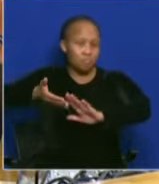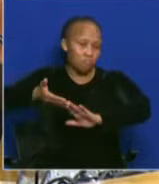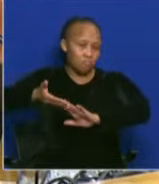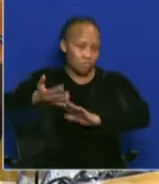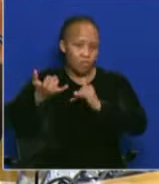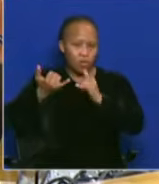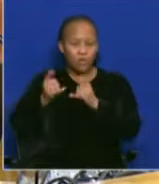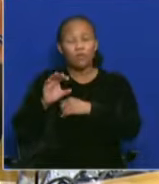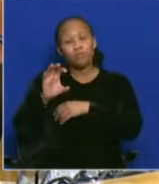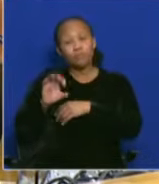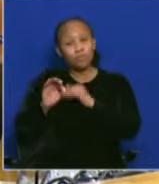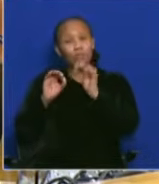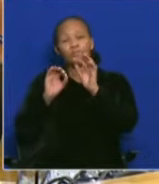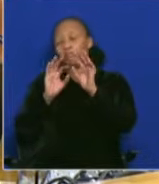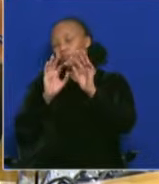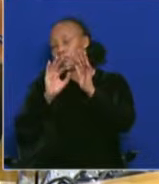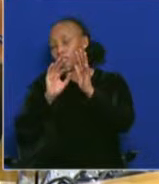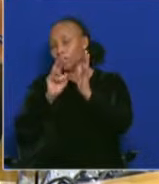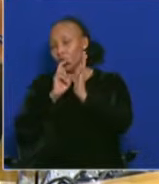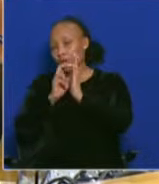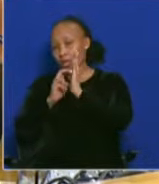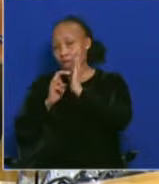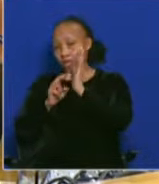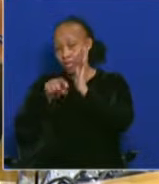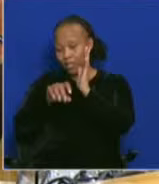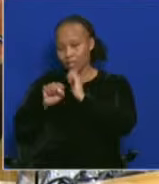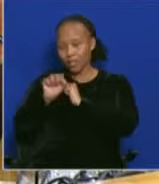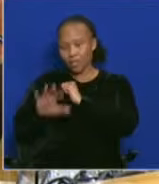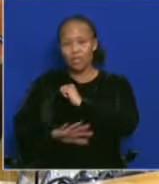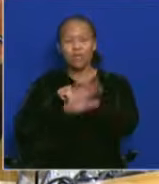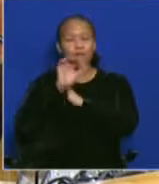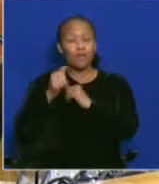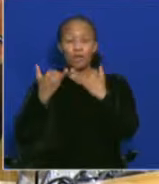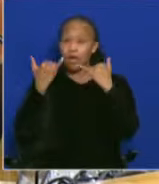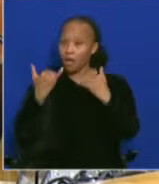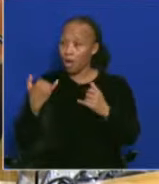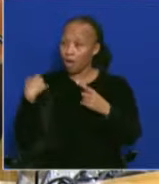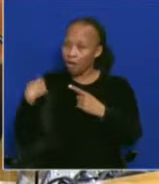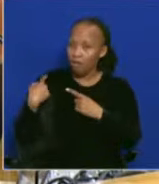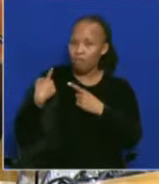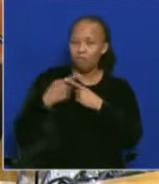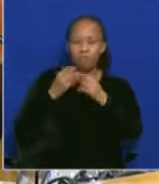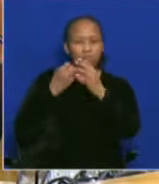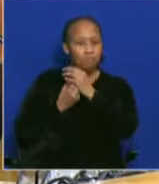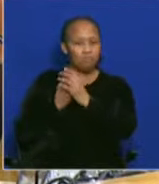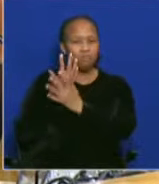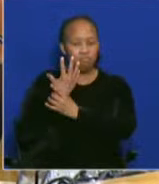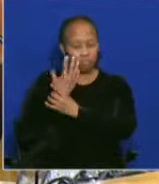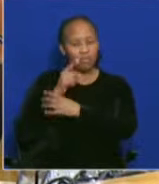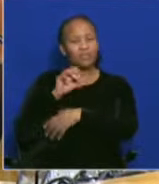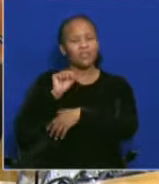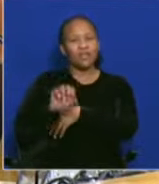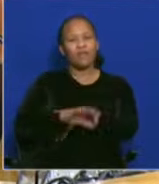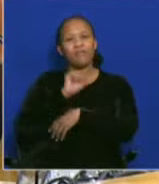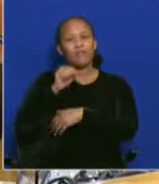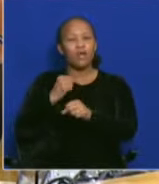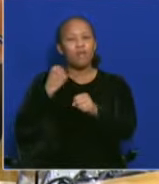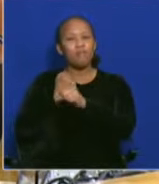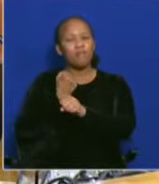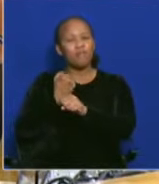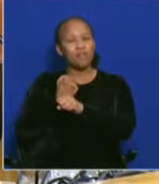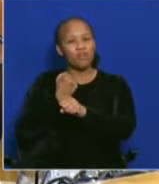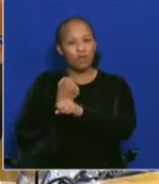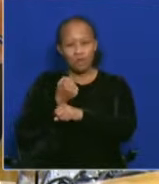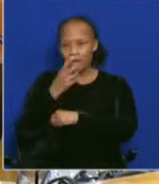Africa. During that period, it has grown into an established South African manufacturer operating under licenses issued by the South